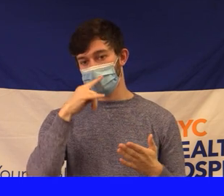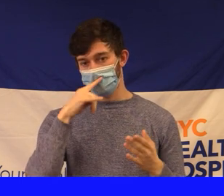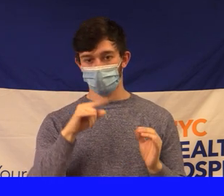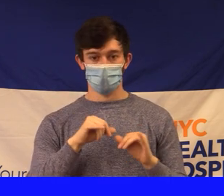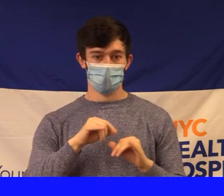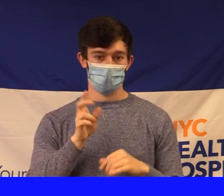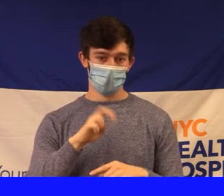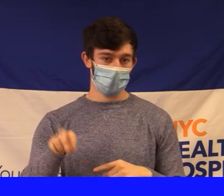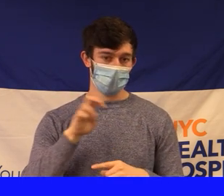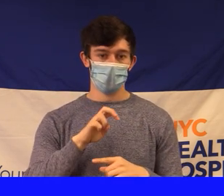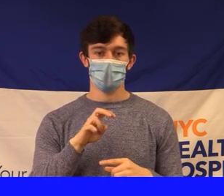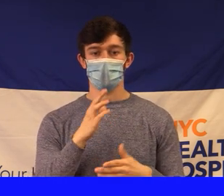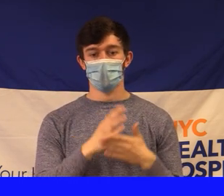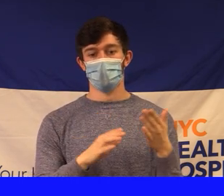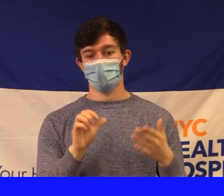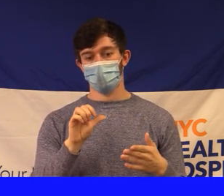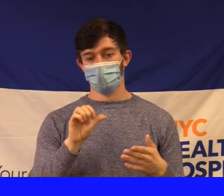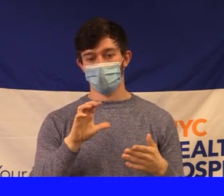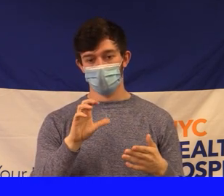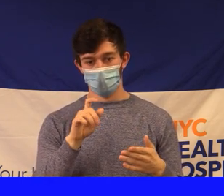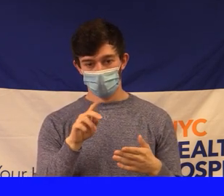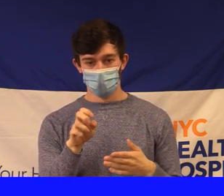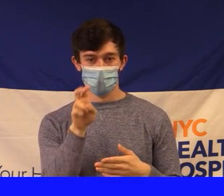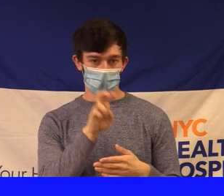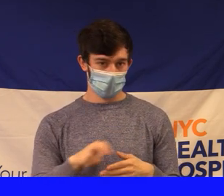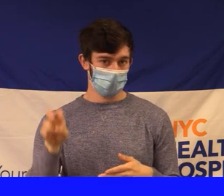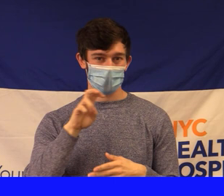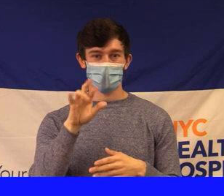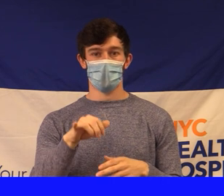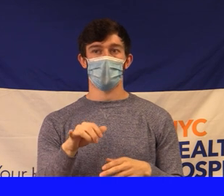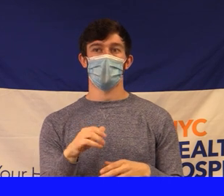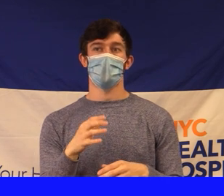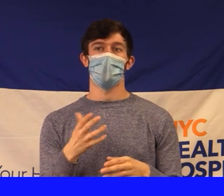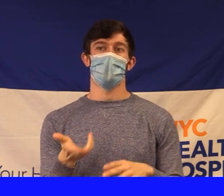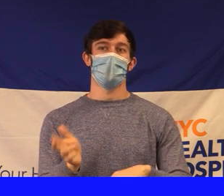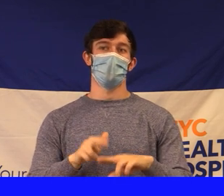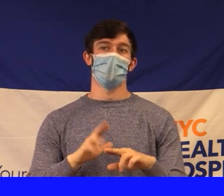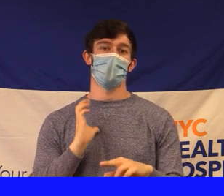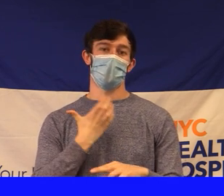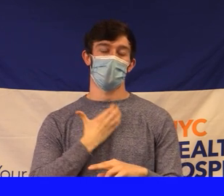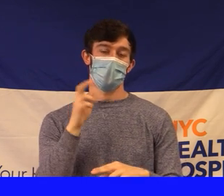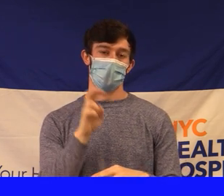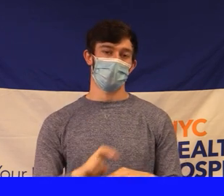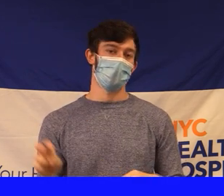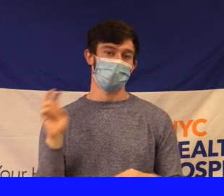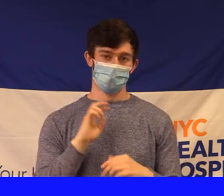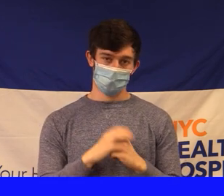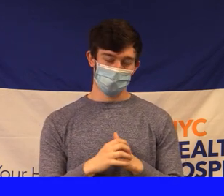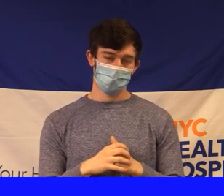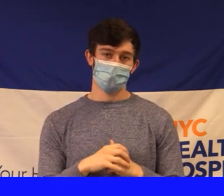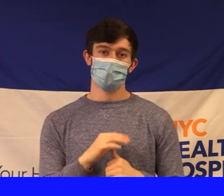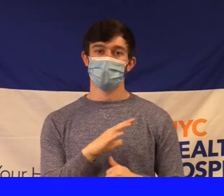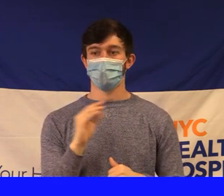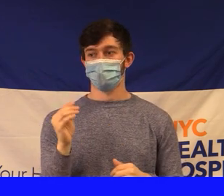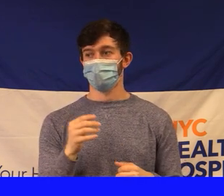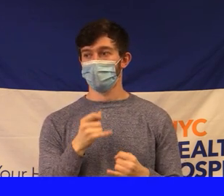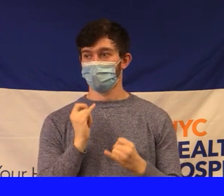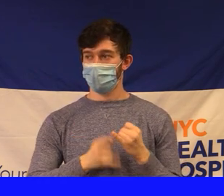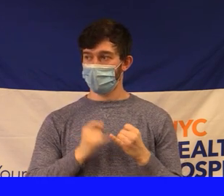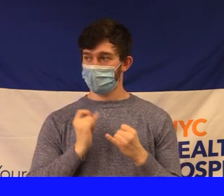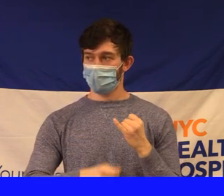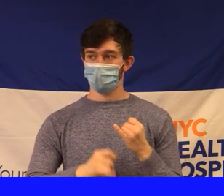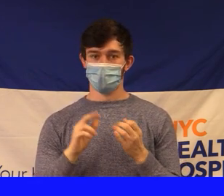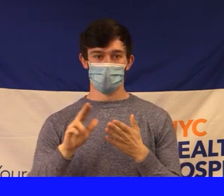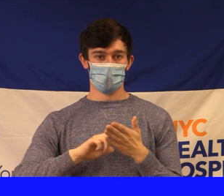post-acute transfers also included. So that increased the volume of trips and the cost associated. And then finally, the contract